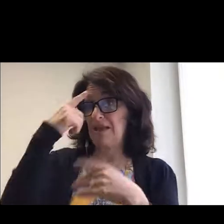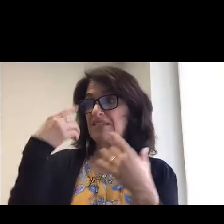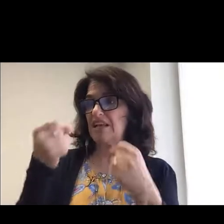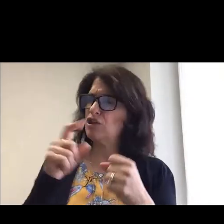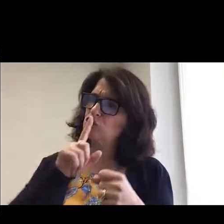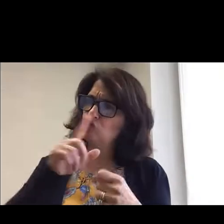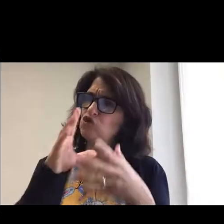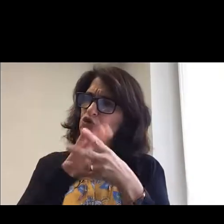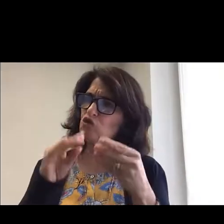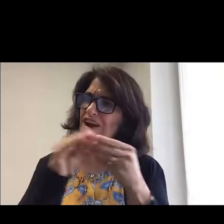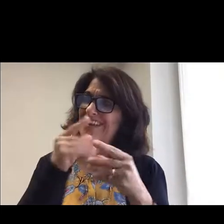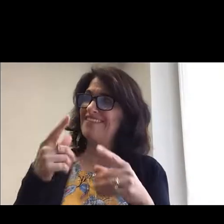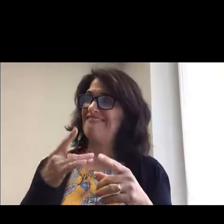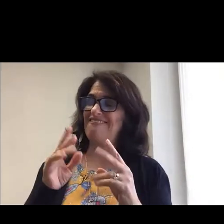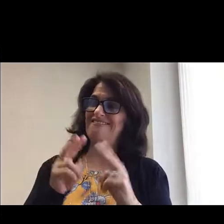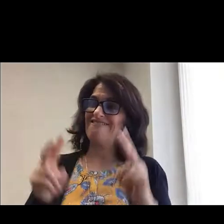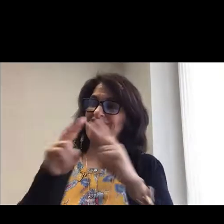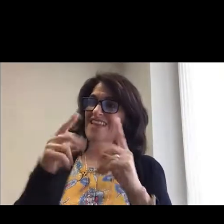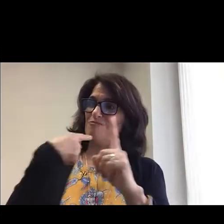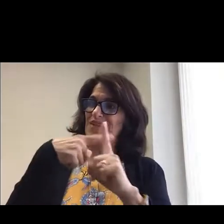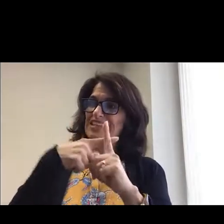very uplifting. It's shared in